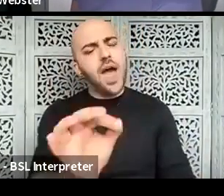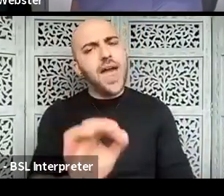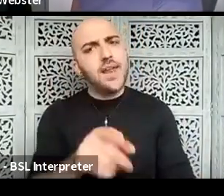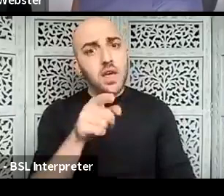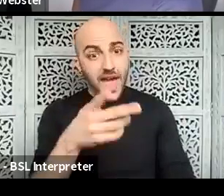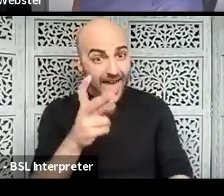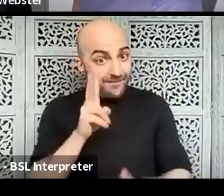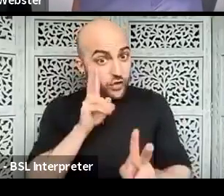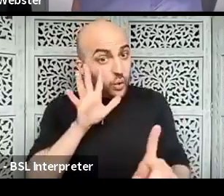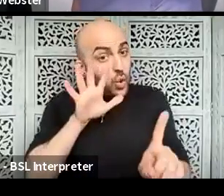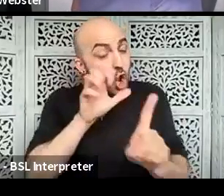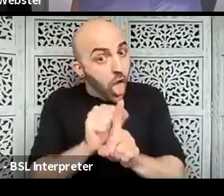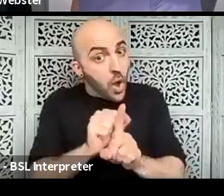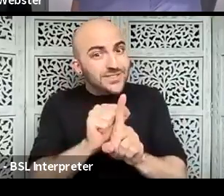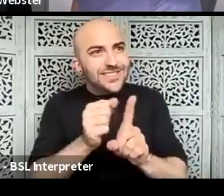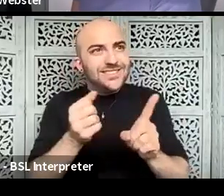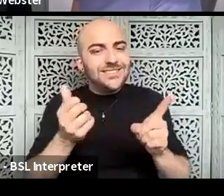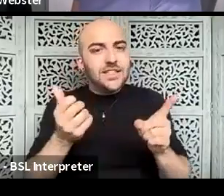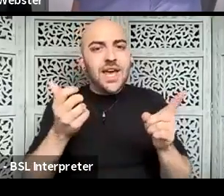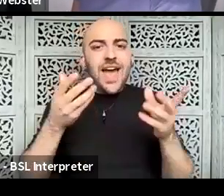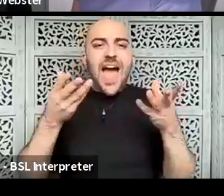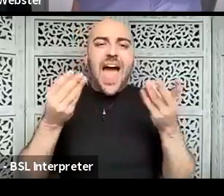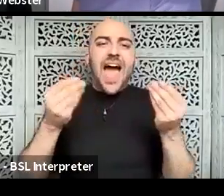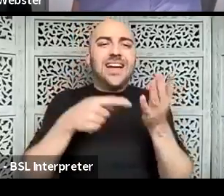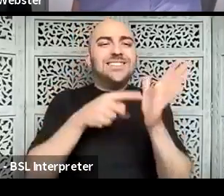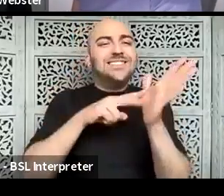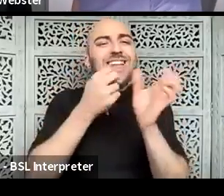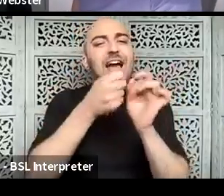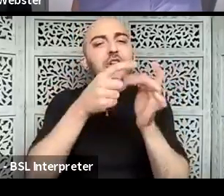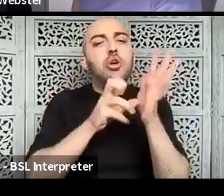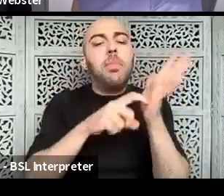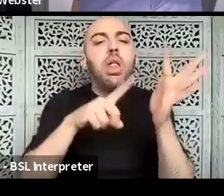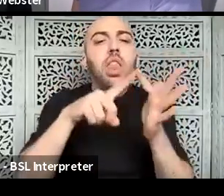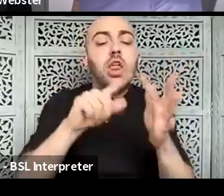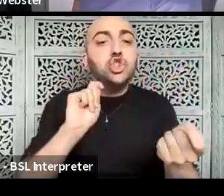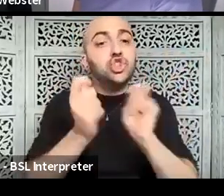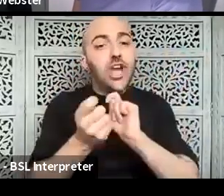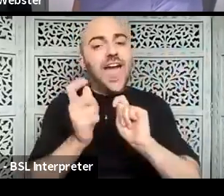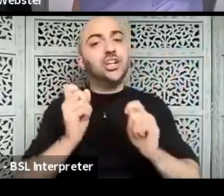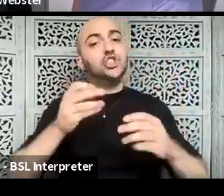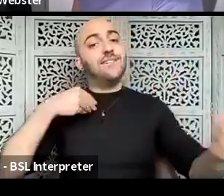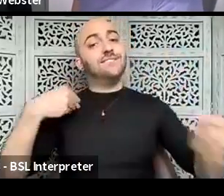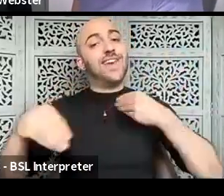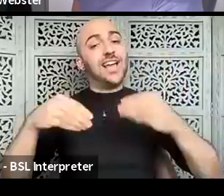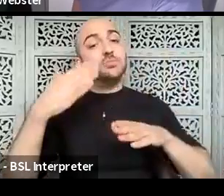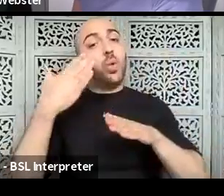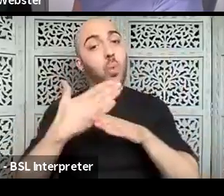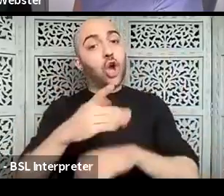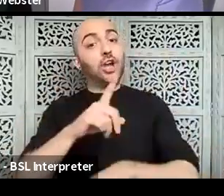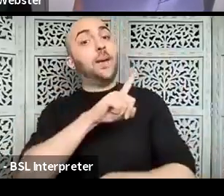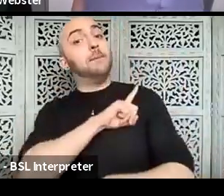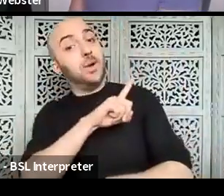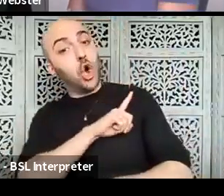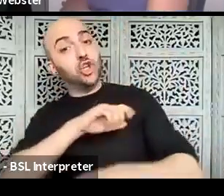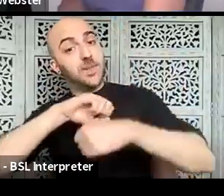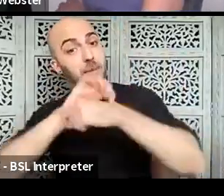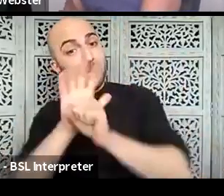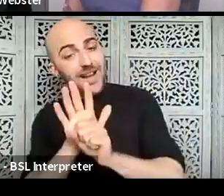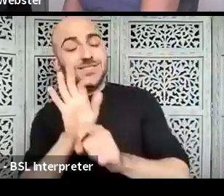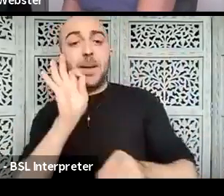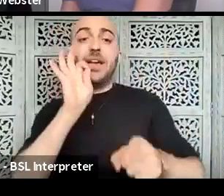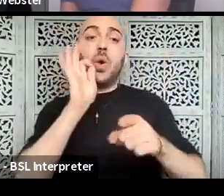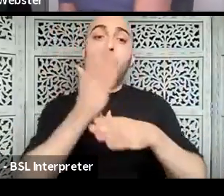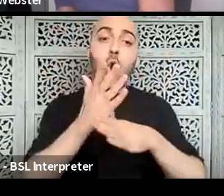tangible change in flexible working for disabled people because of the pandemic specifically and working from